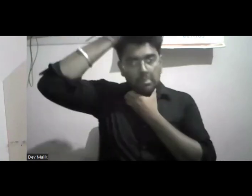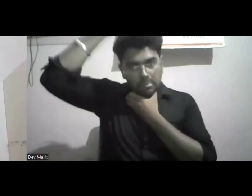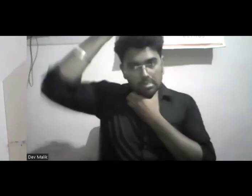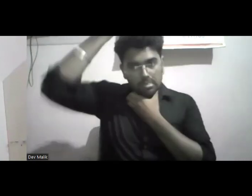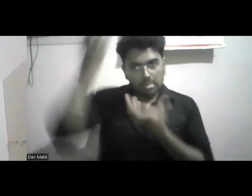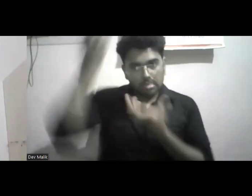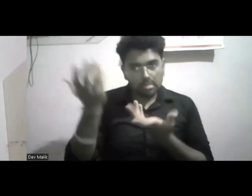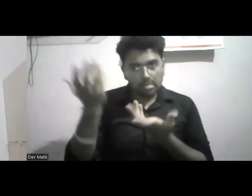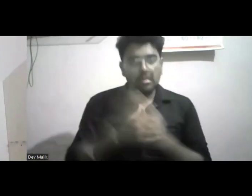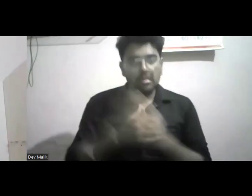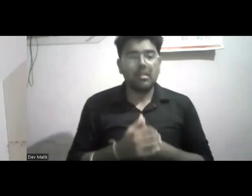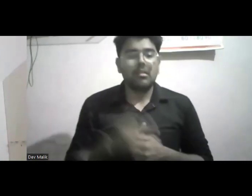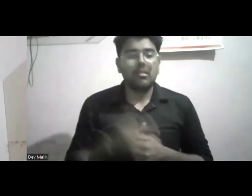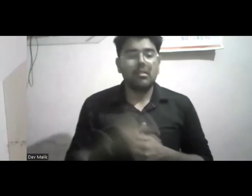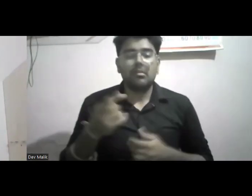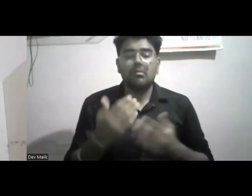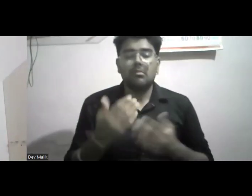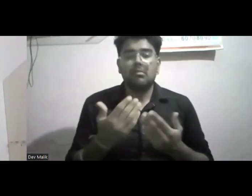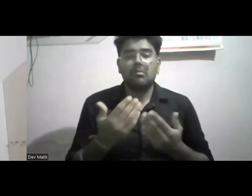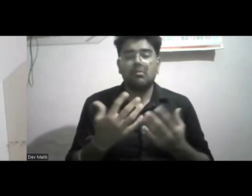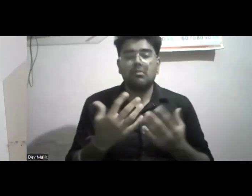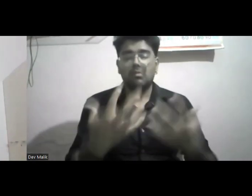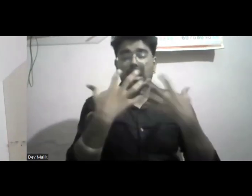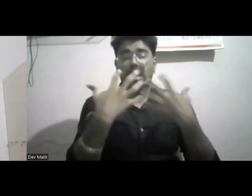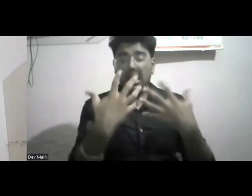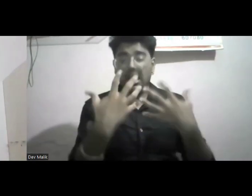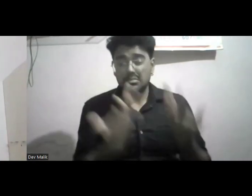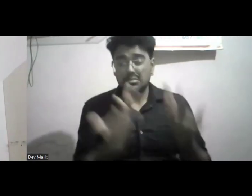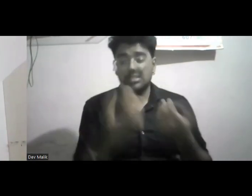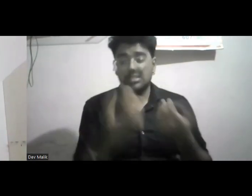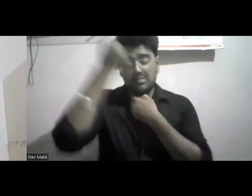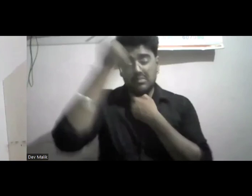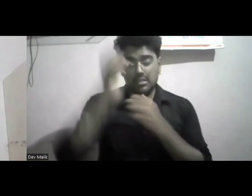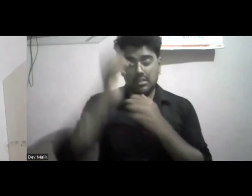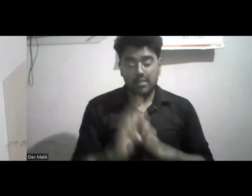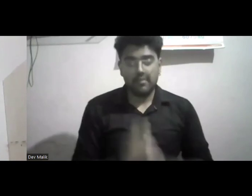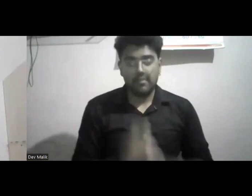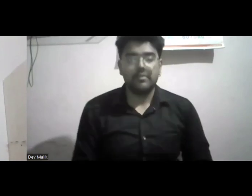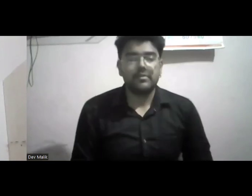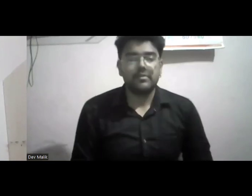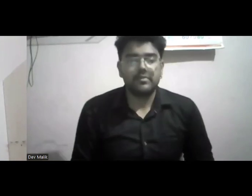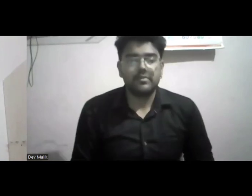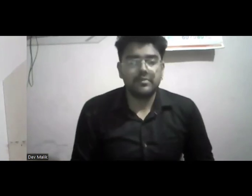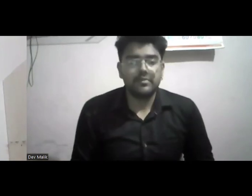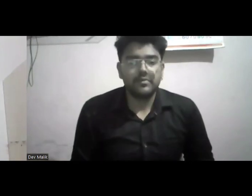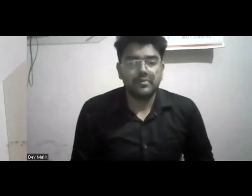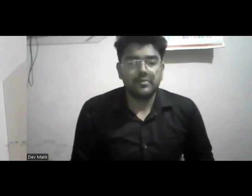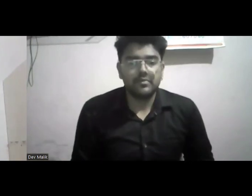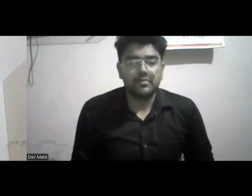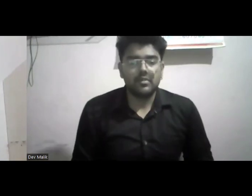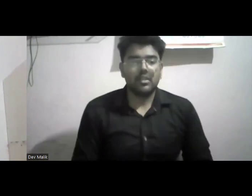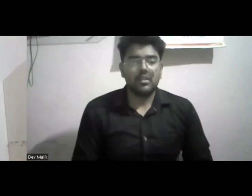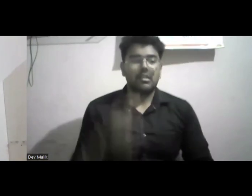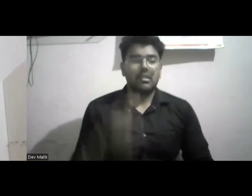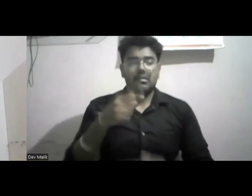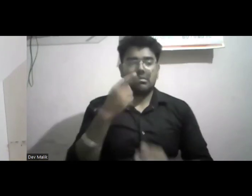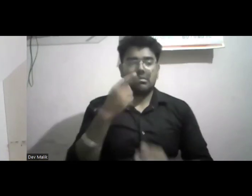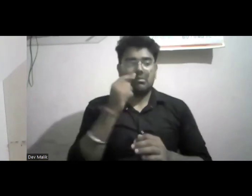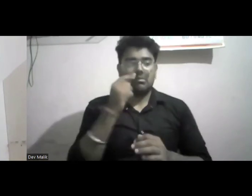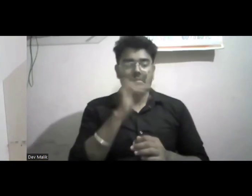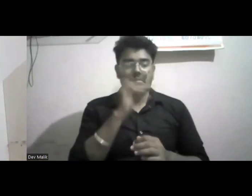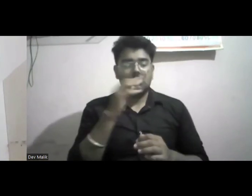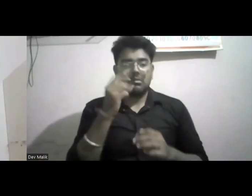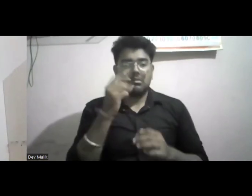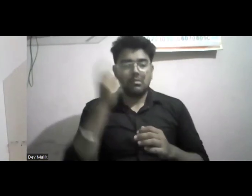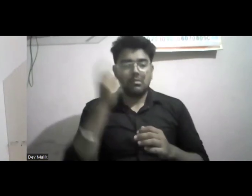and what is going on inside the minds of the children while there is so much of pressure. And I